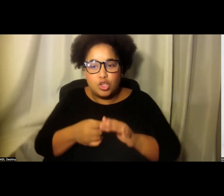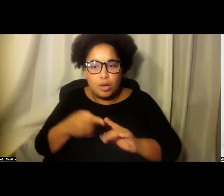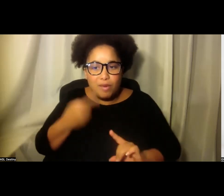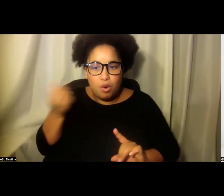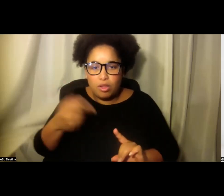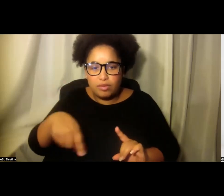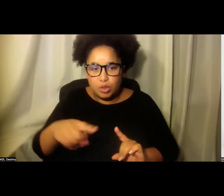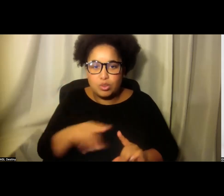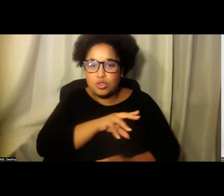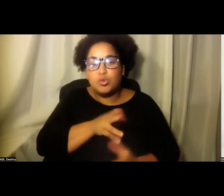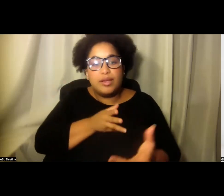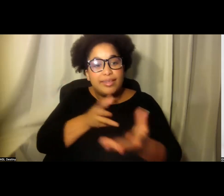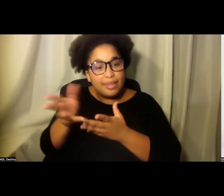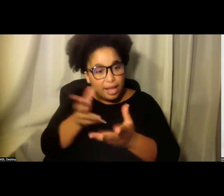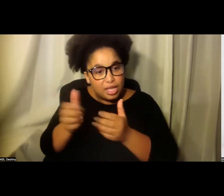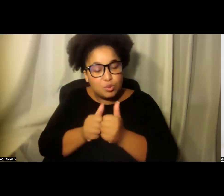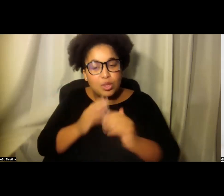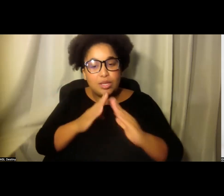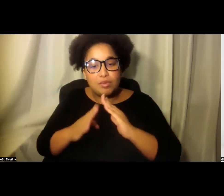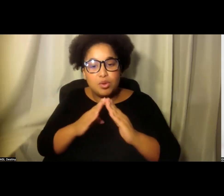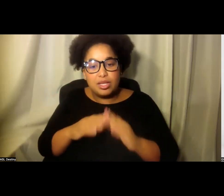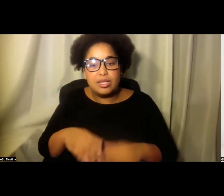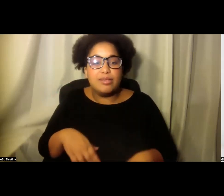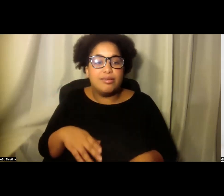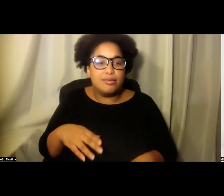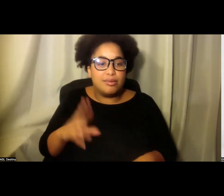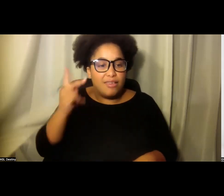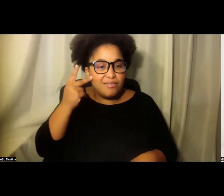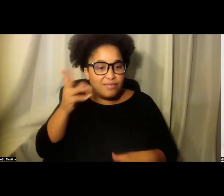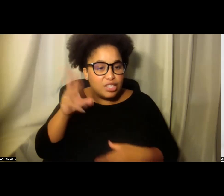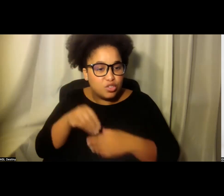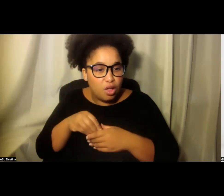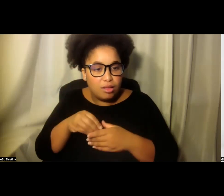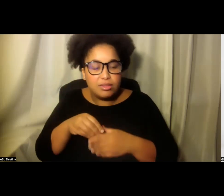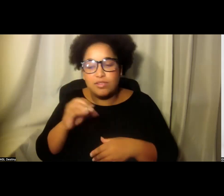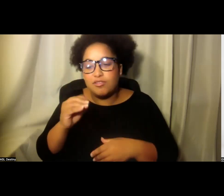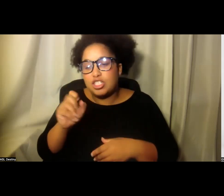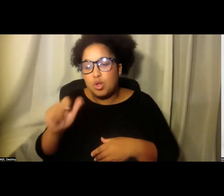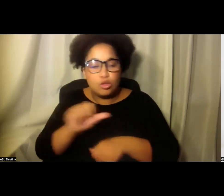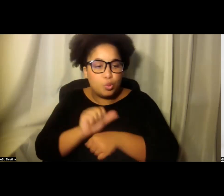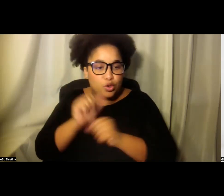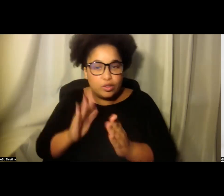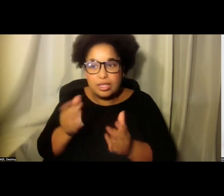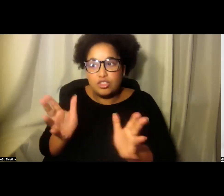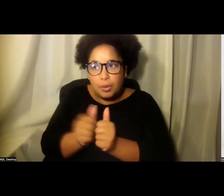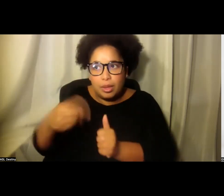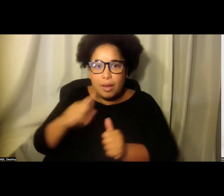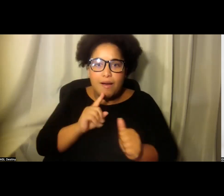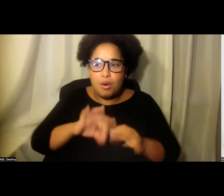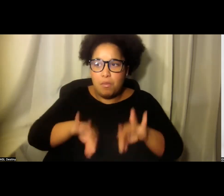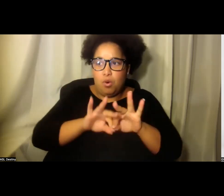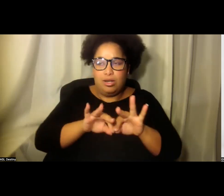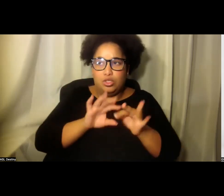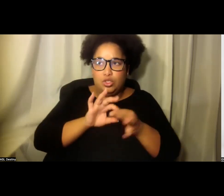is to engage with community officials, city officials, and talk about that, how vital you are